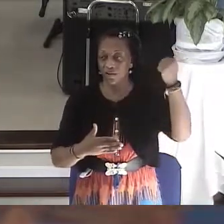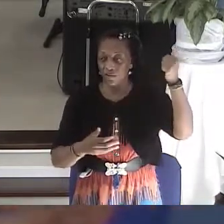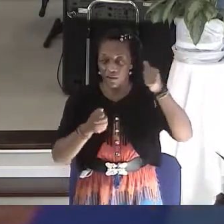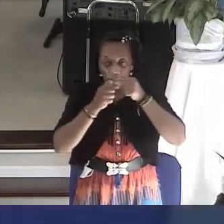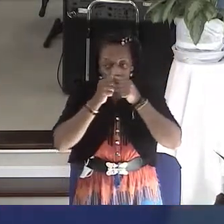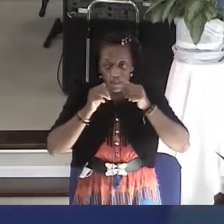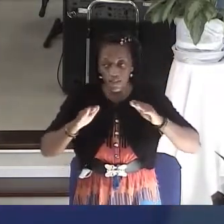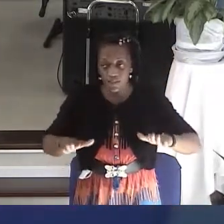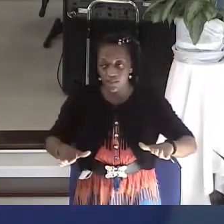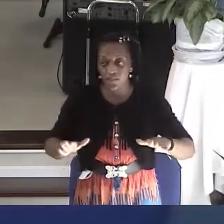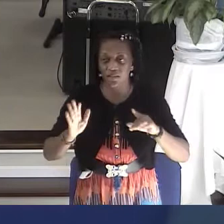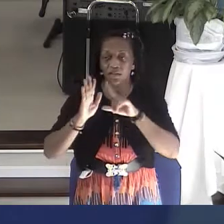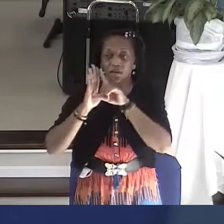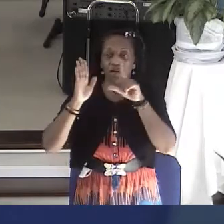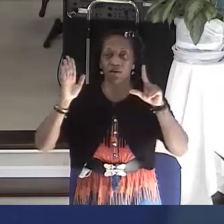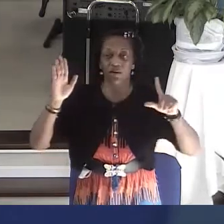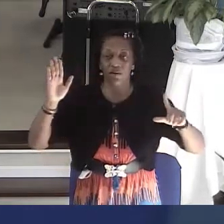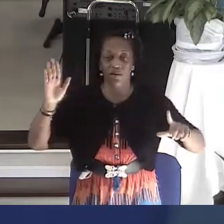nearer, blessed